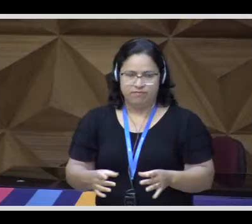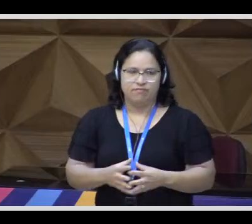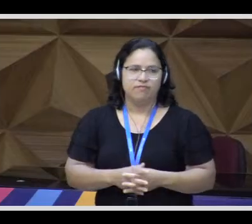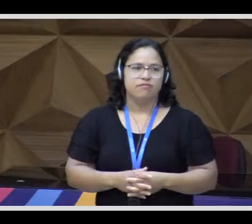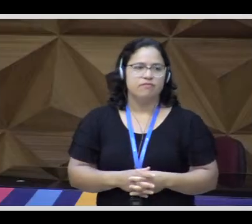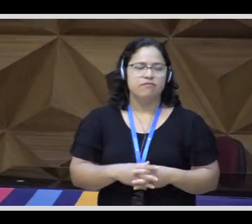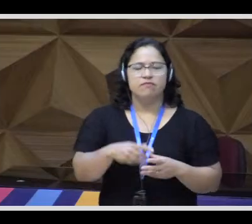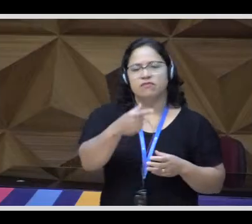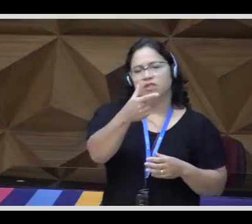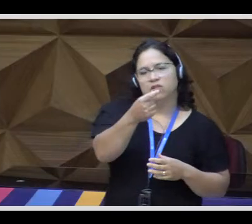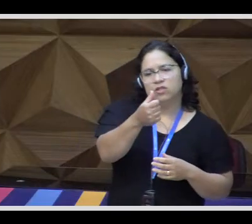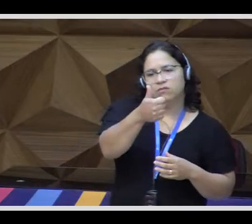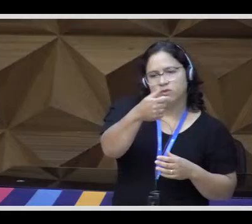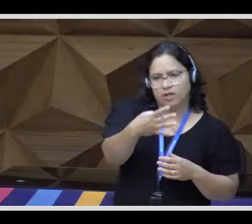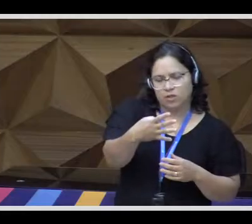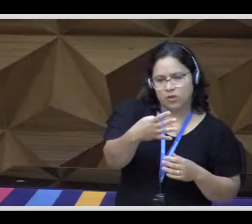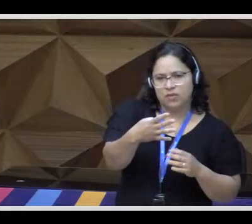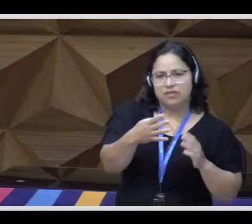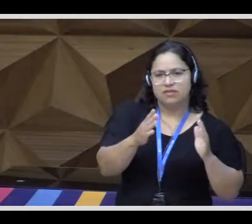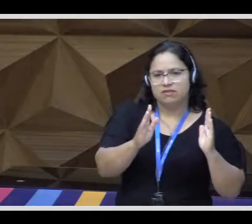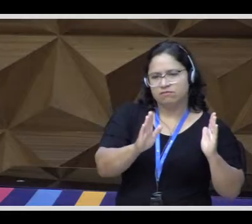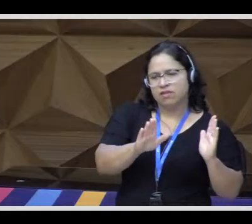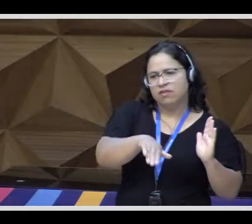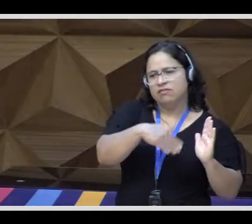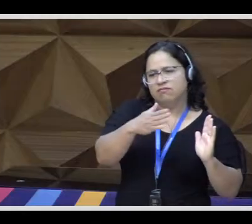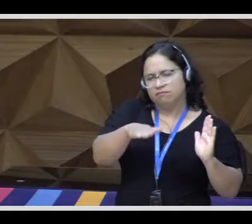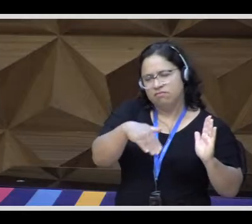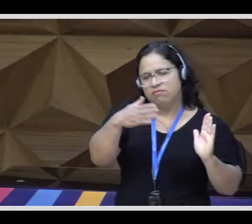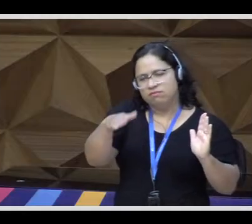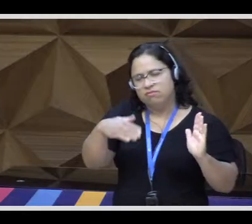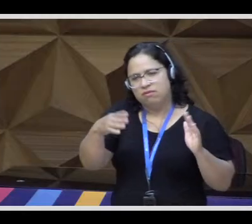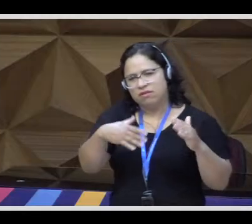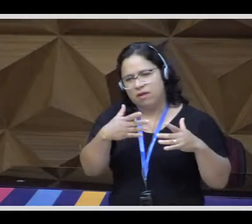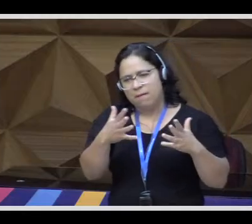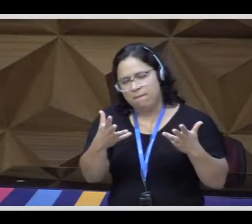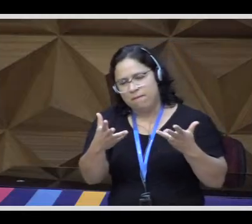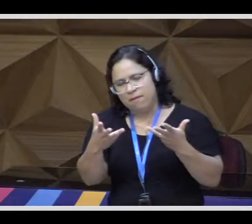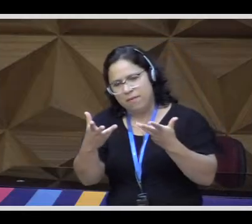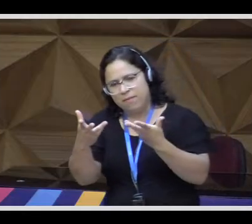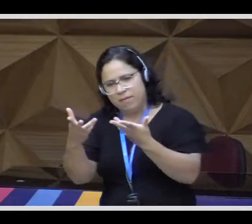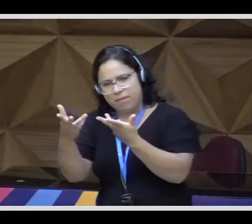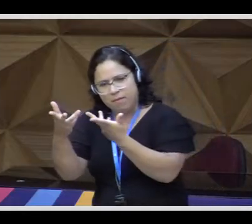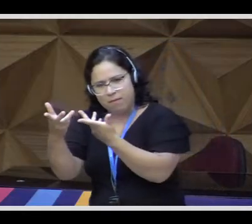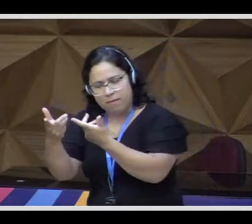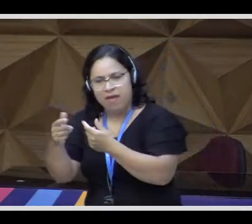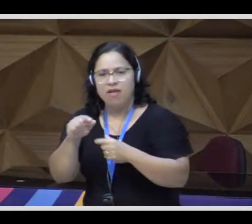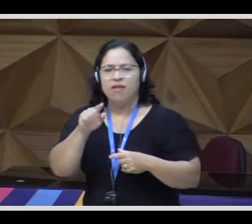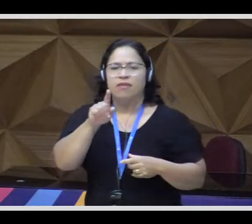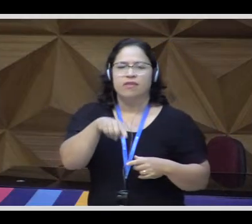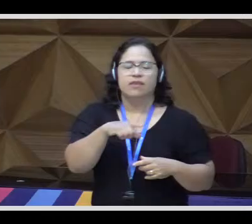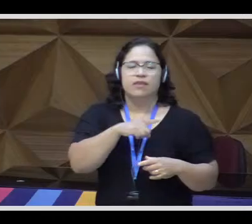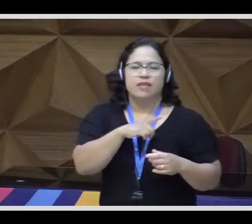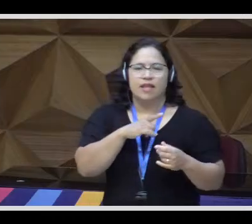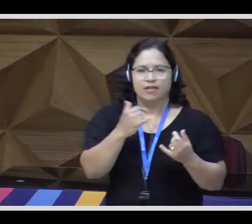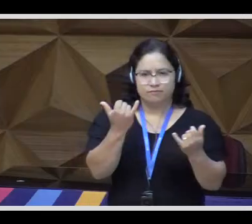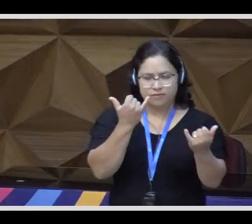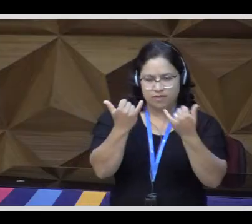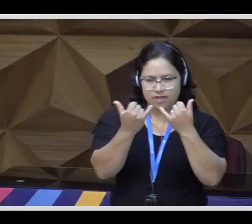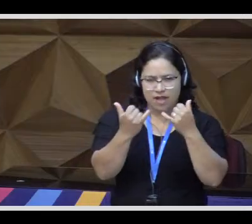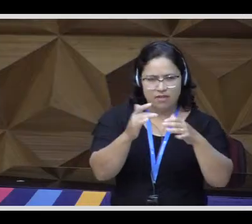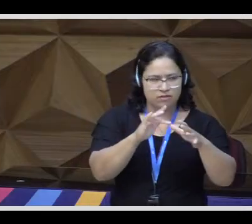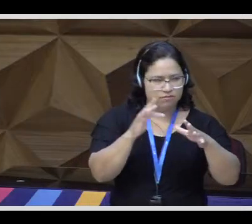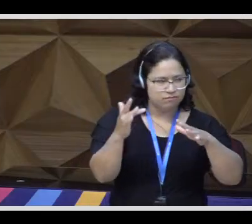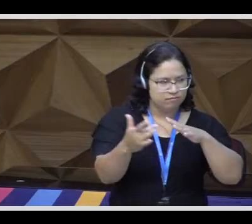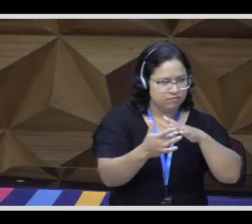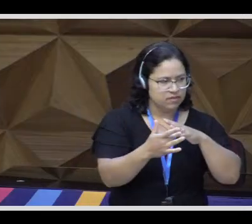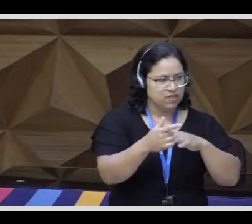that developed over time, was to collect automatically data from these 7 digital